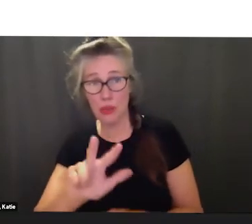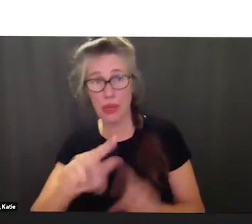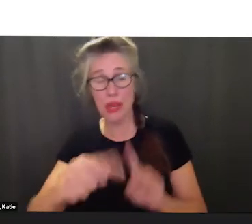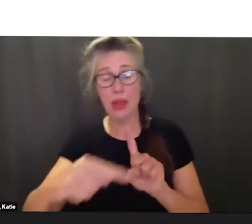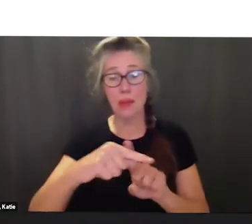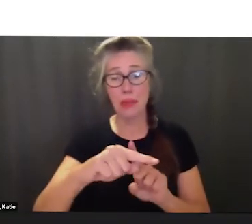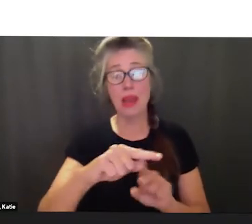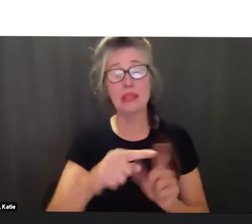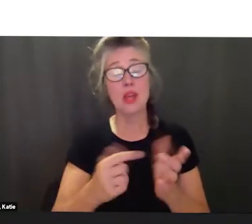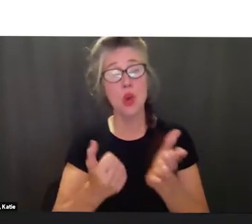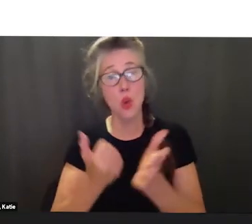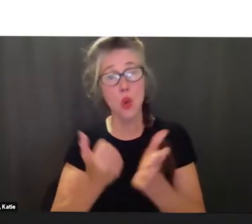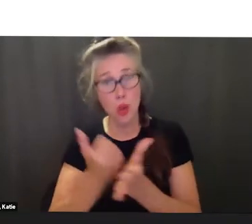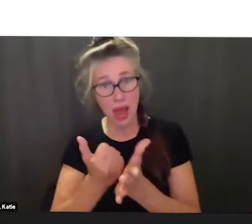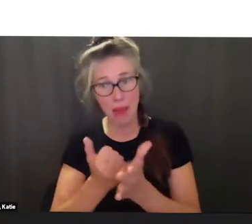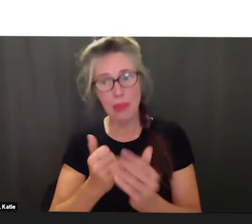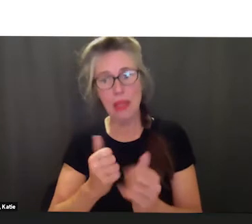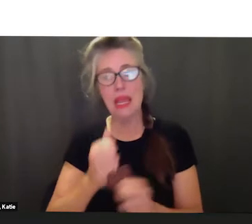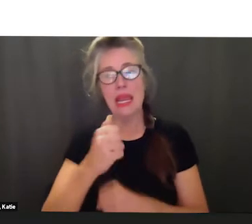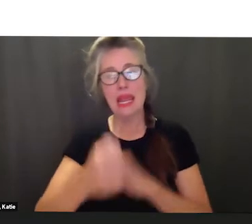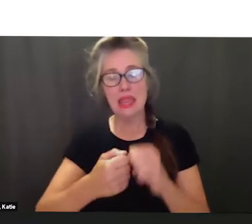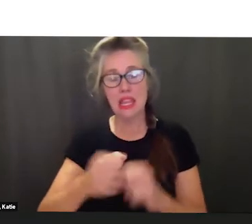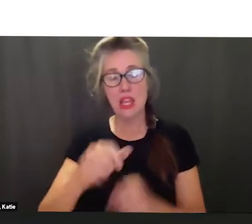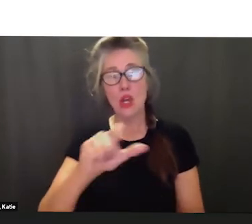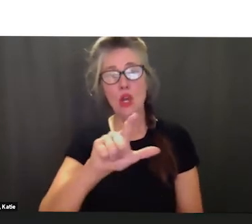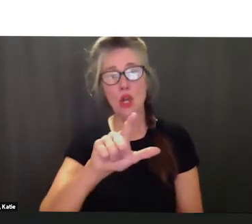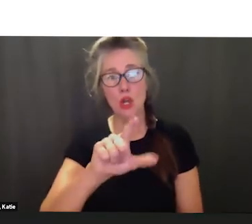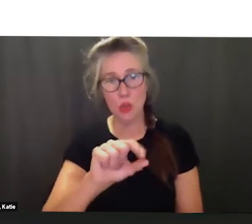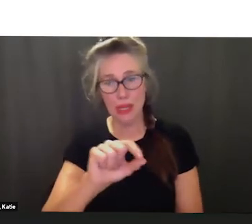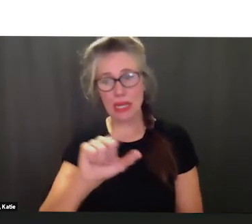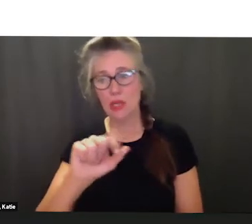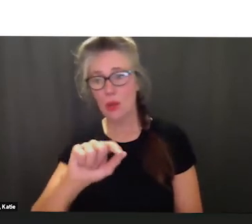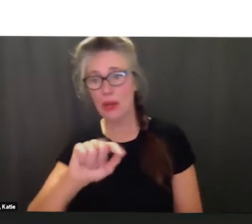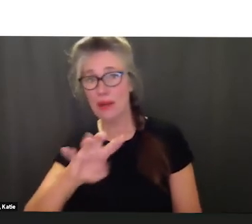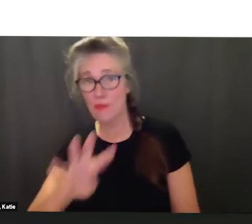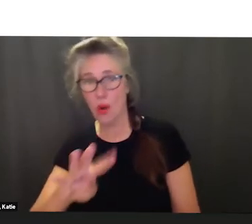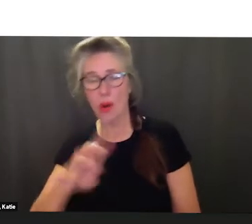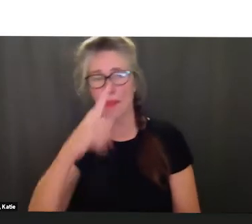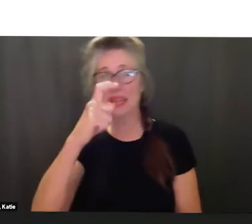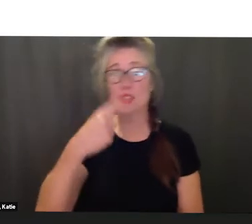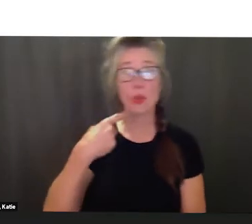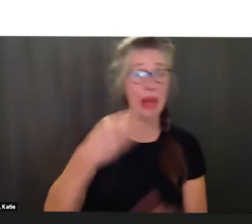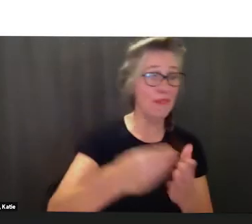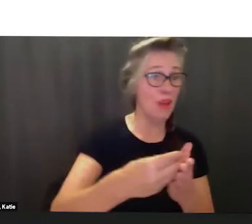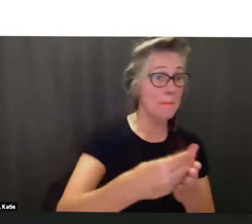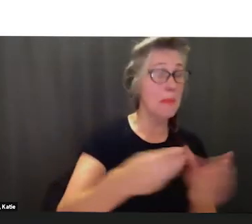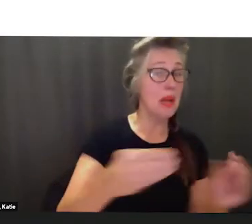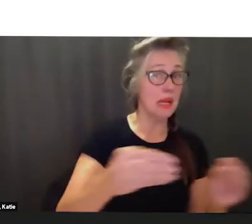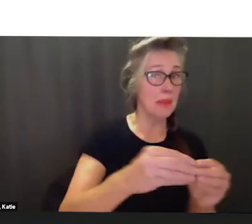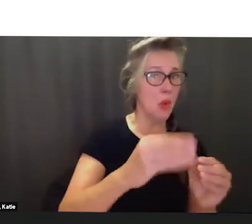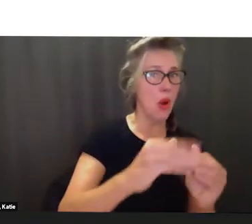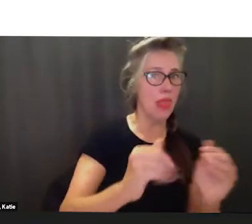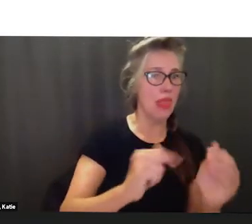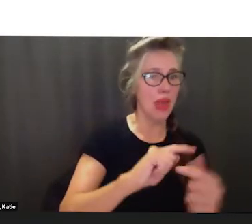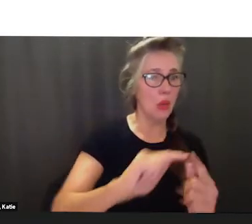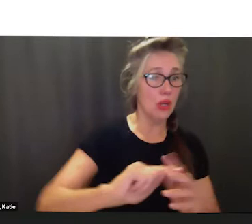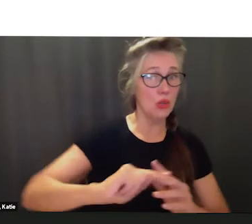starting with the year in 21, 22. Or you can continue to let the